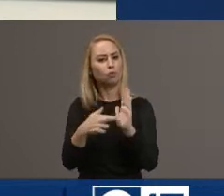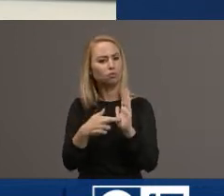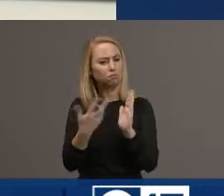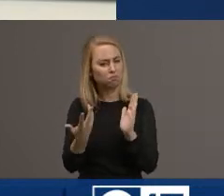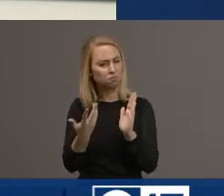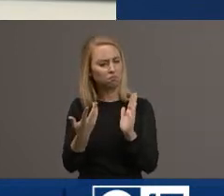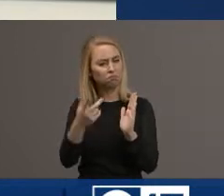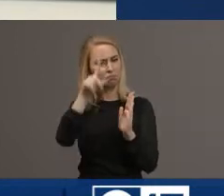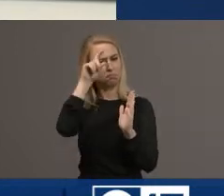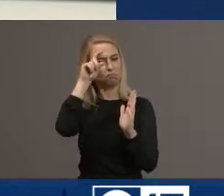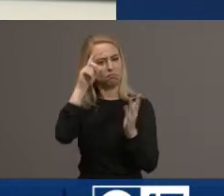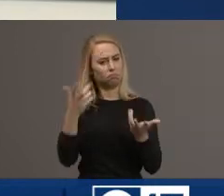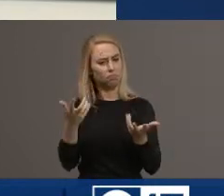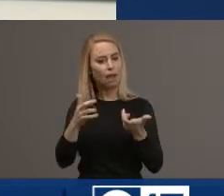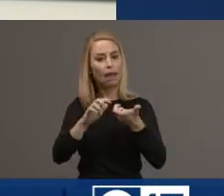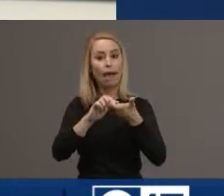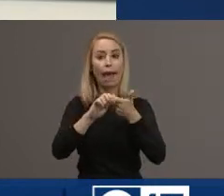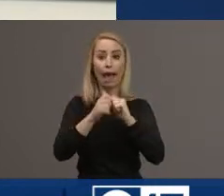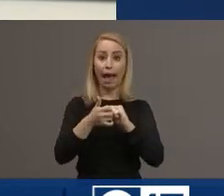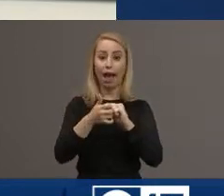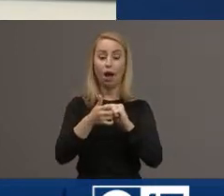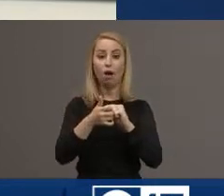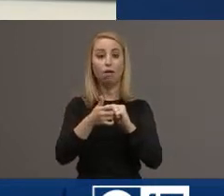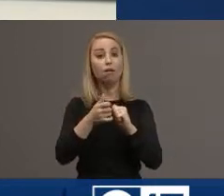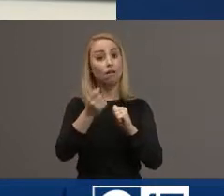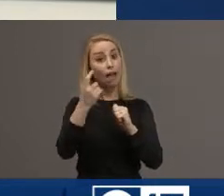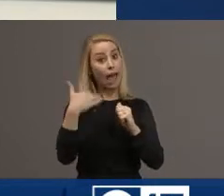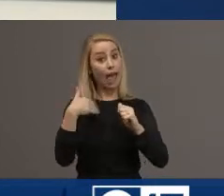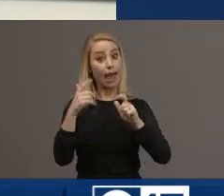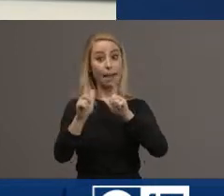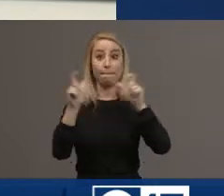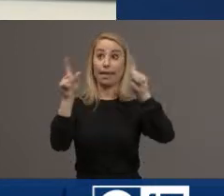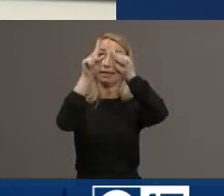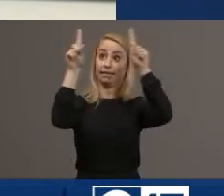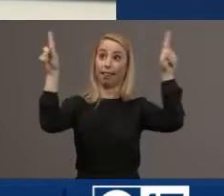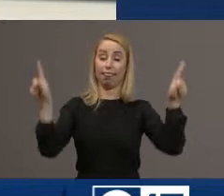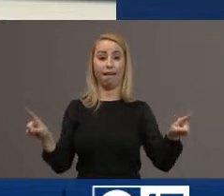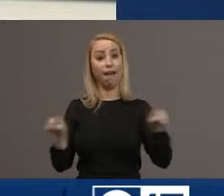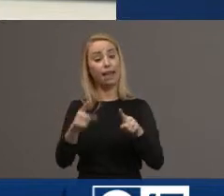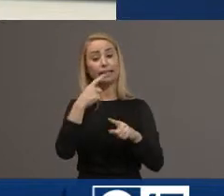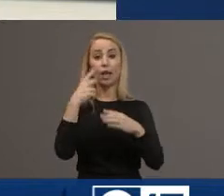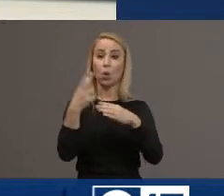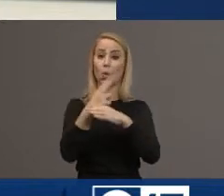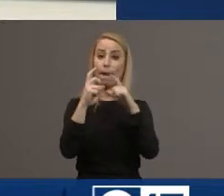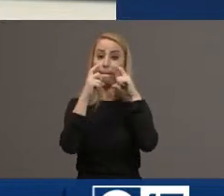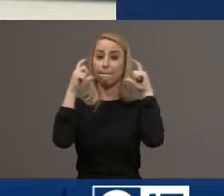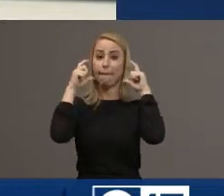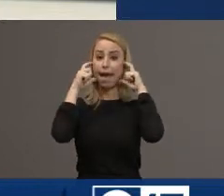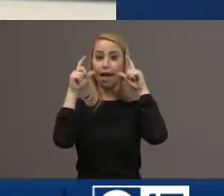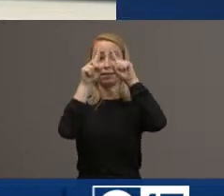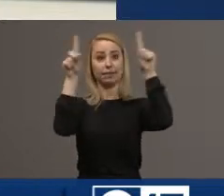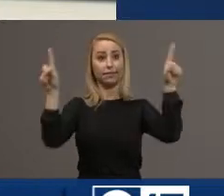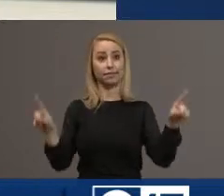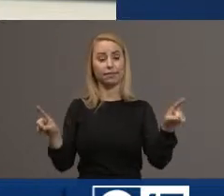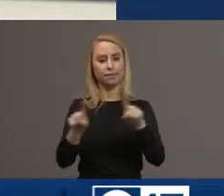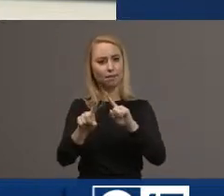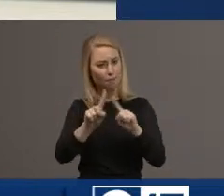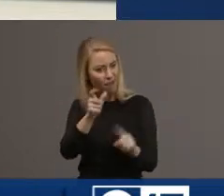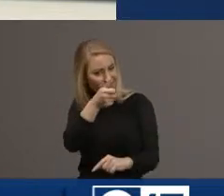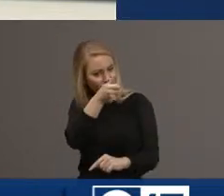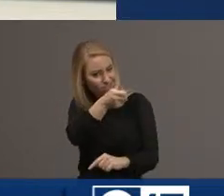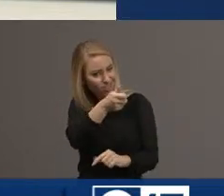you send a message of people? You had a big slide behind you, wear a mask, and yet you